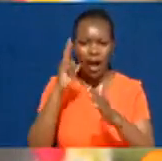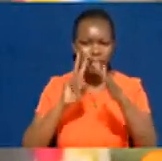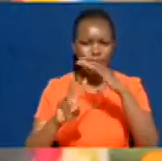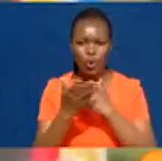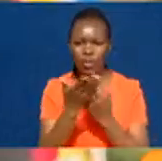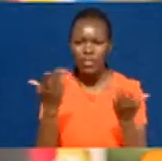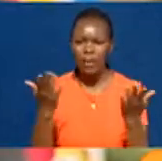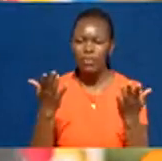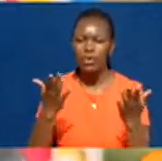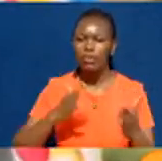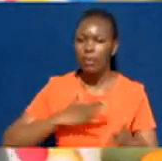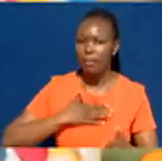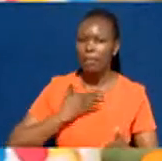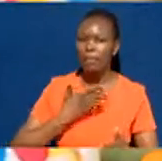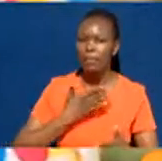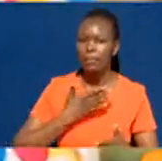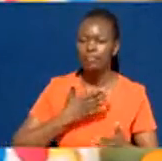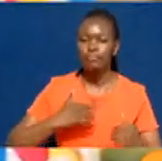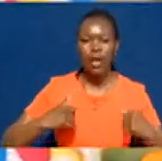worthy compatriots.